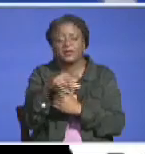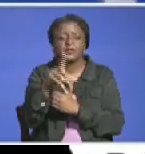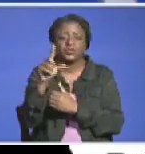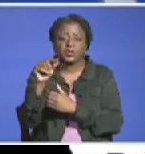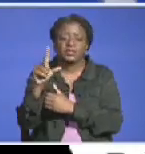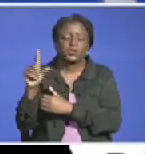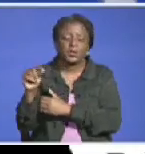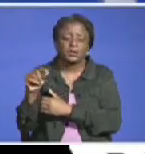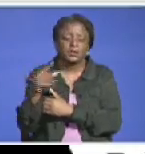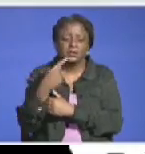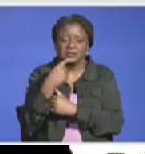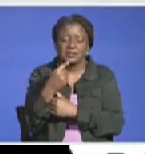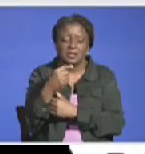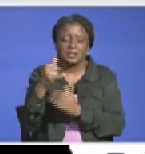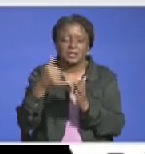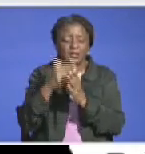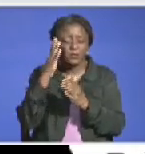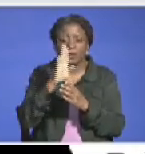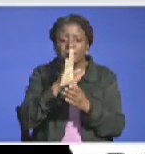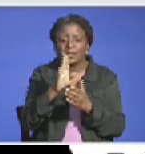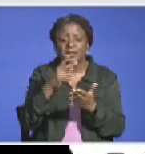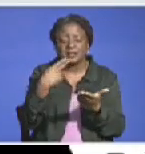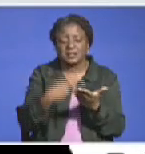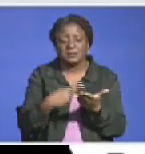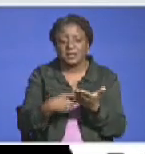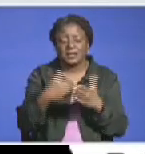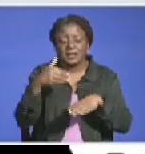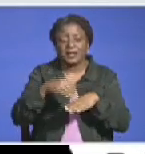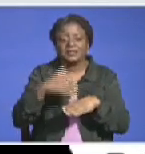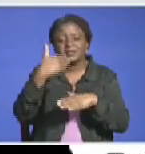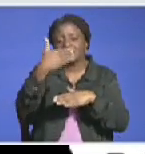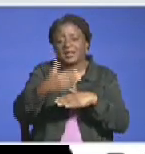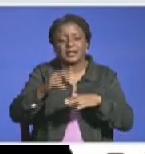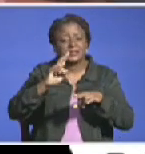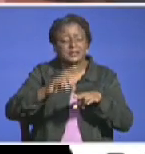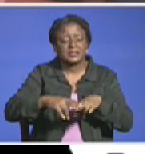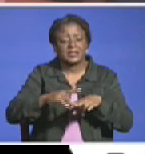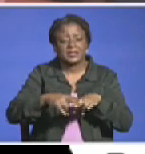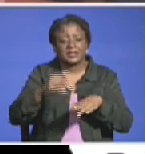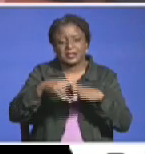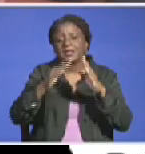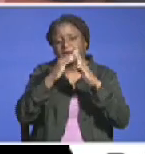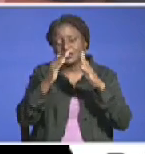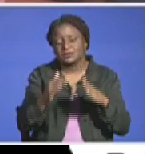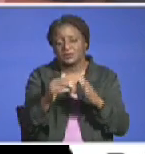Parliament, stating that it will be debated at the next sitting.